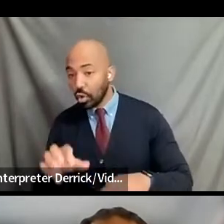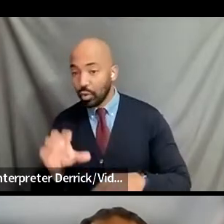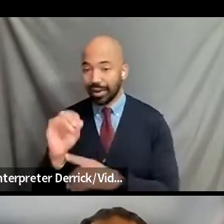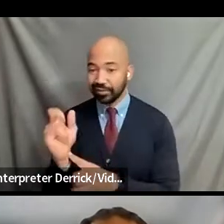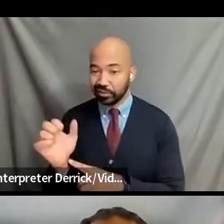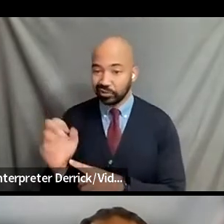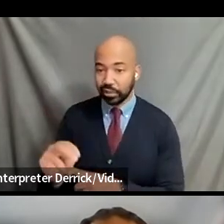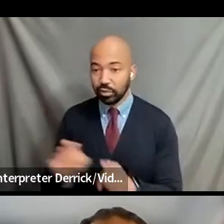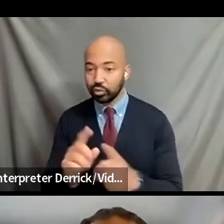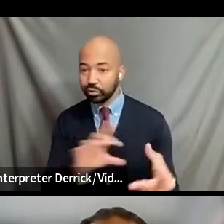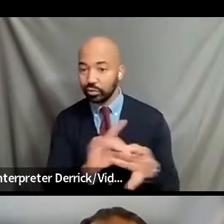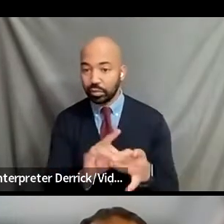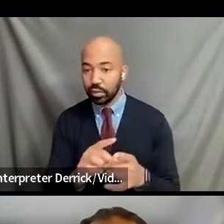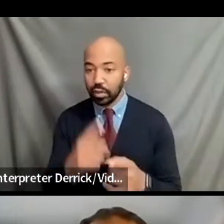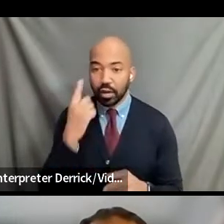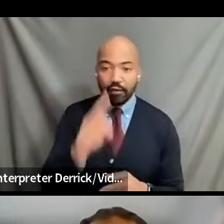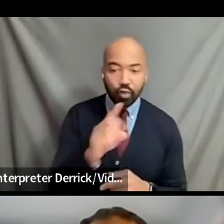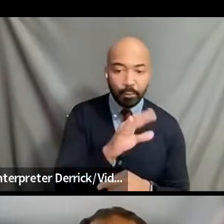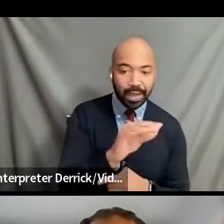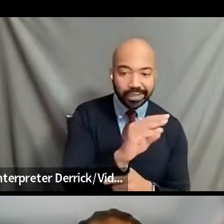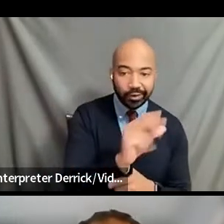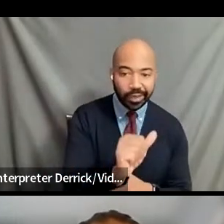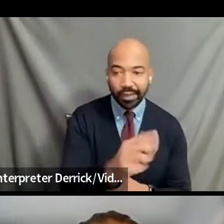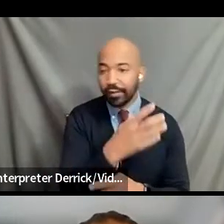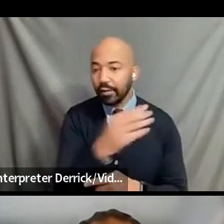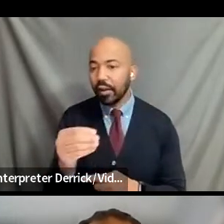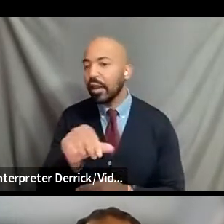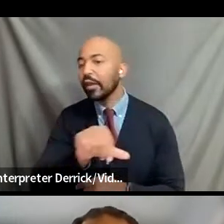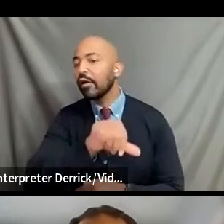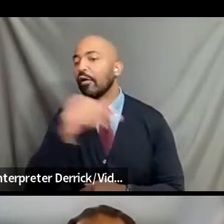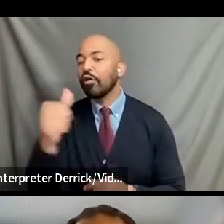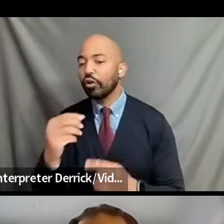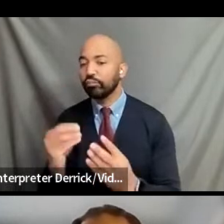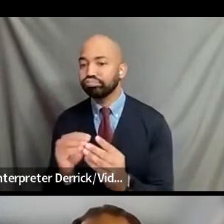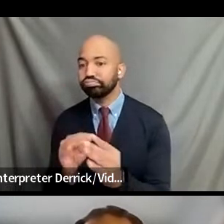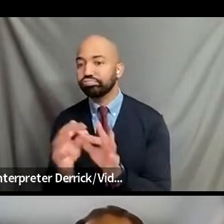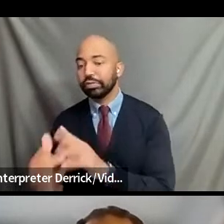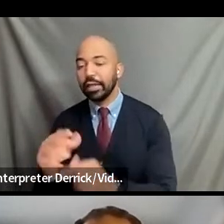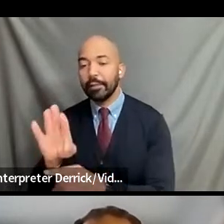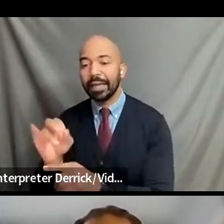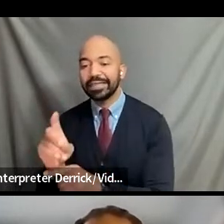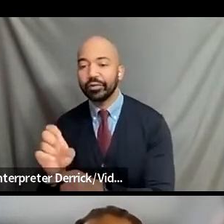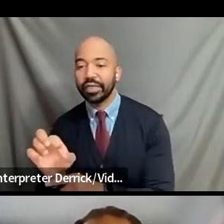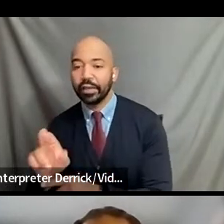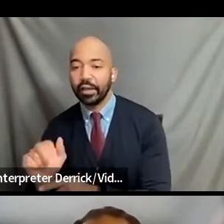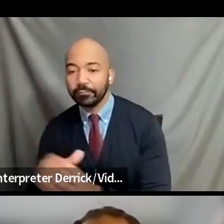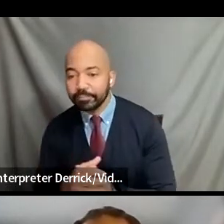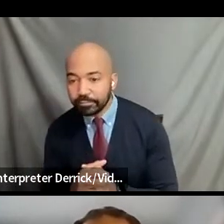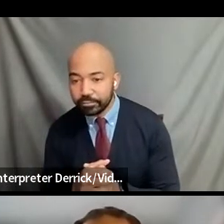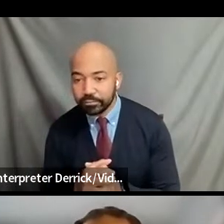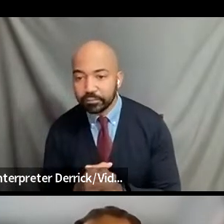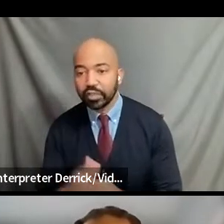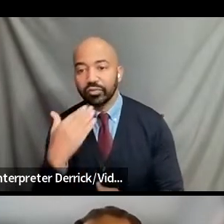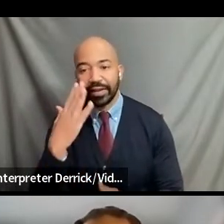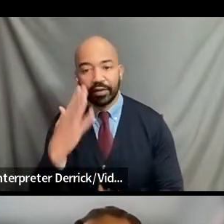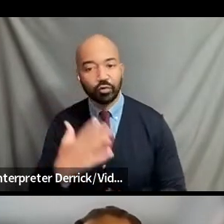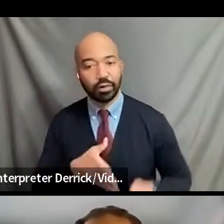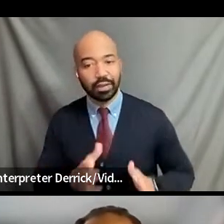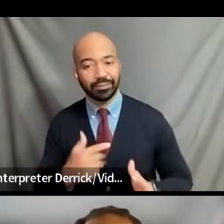the association between keobacteria and sulfur oxidizing bacteria and the carpentaria sulfur. Thank you for having me.